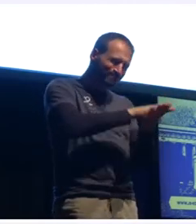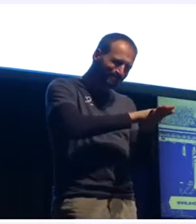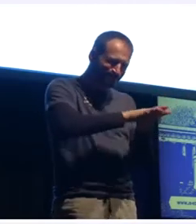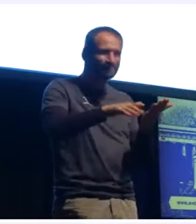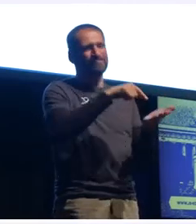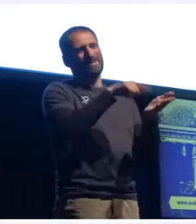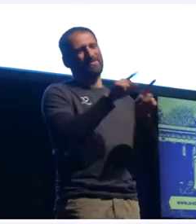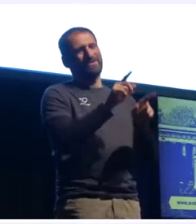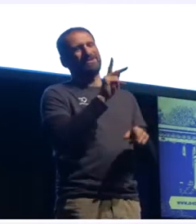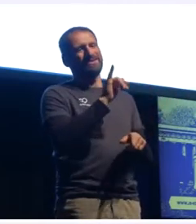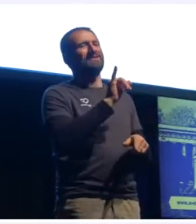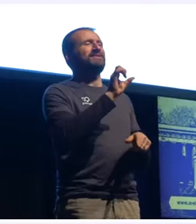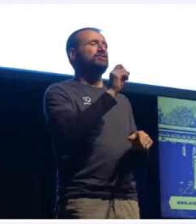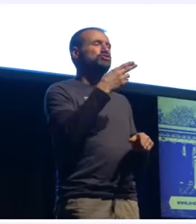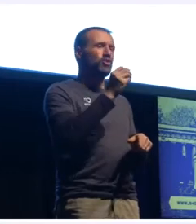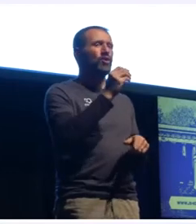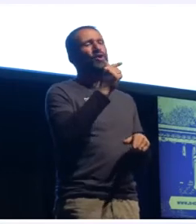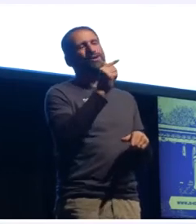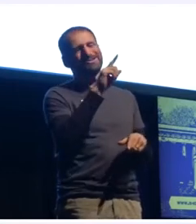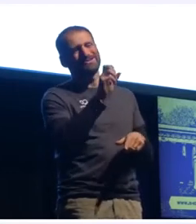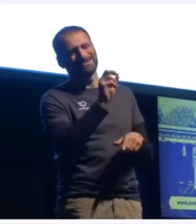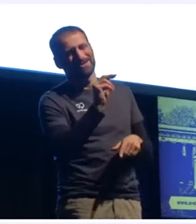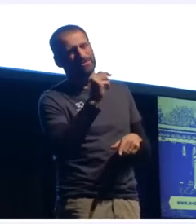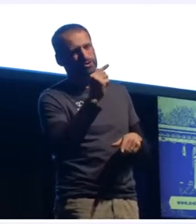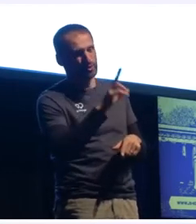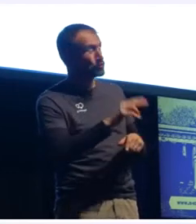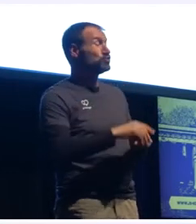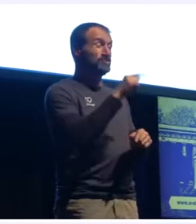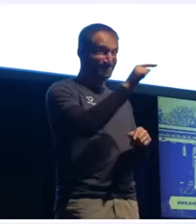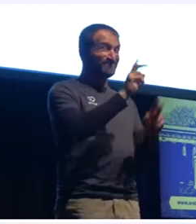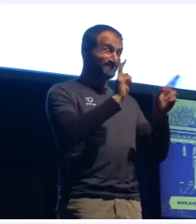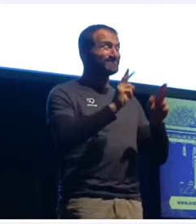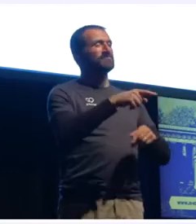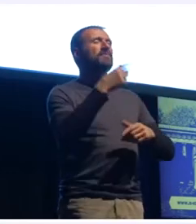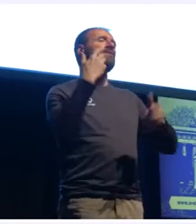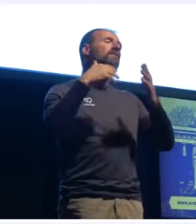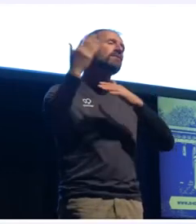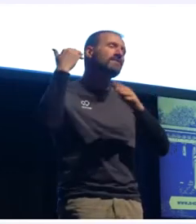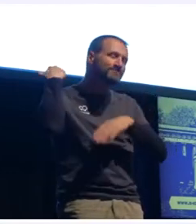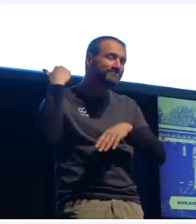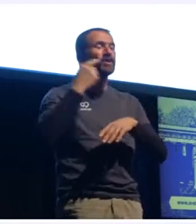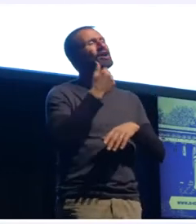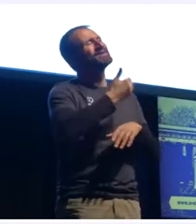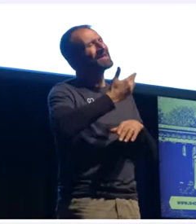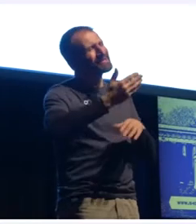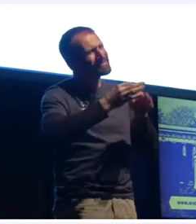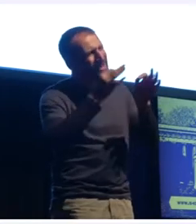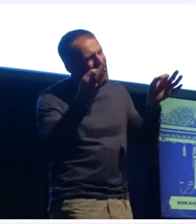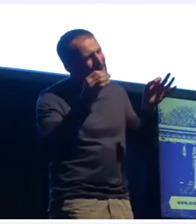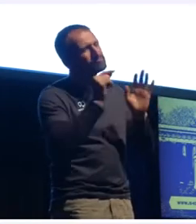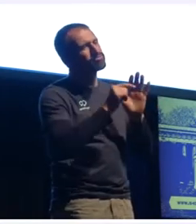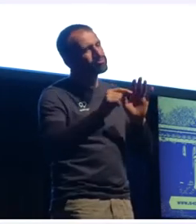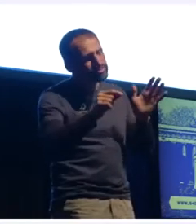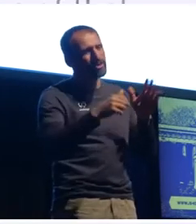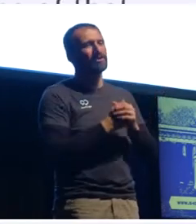once upon a time, there was, that's your setup. And every day they, that, you know, you fill in the blanks here, and